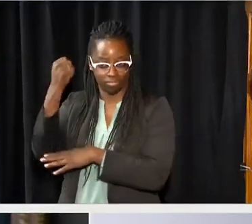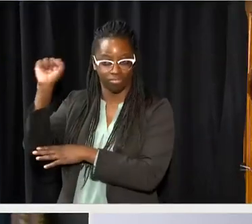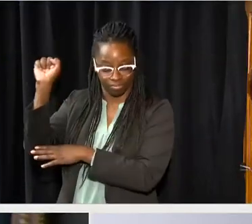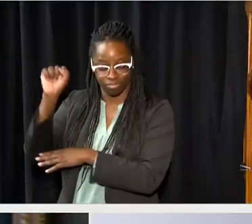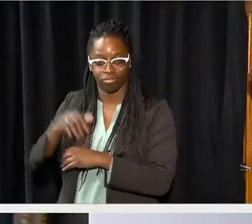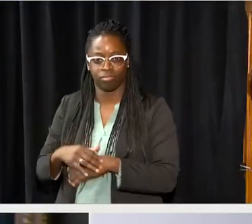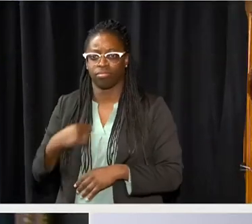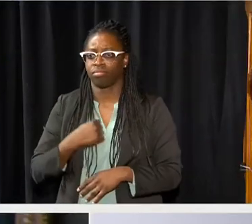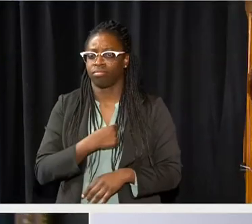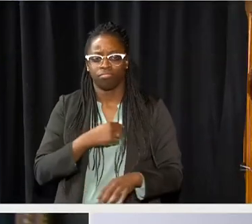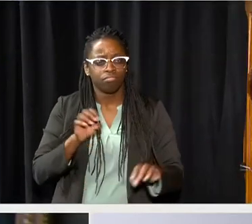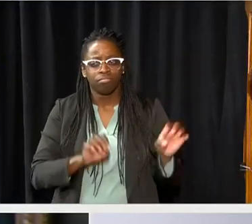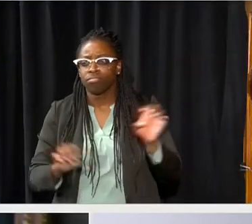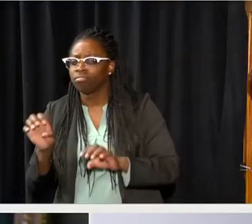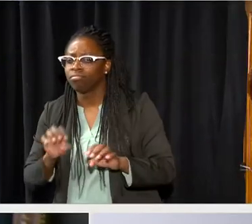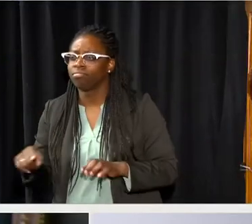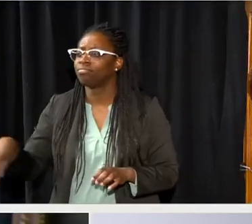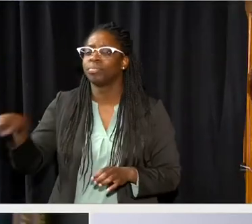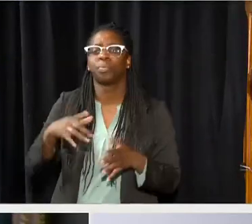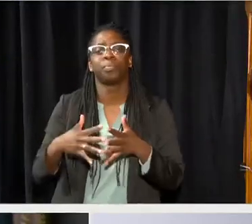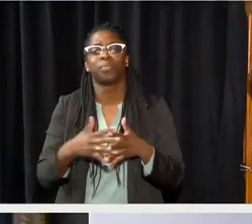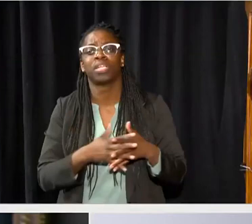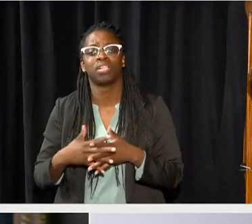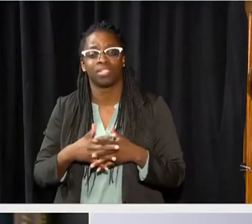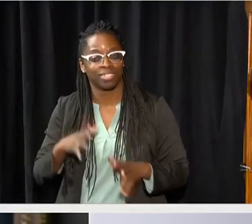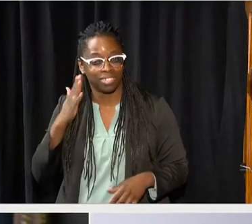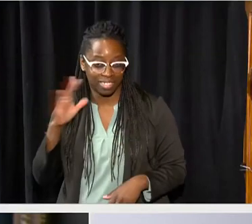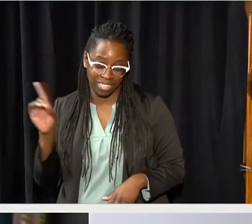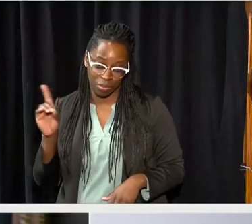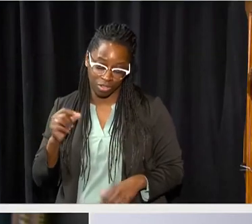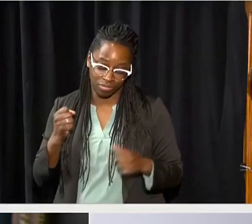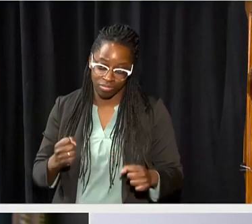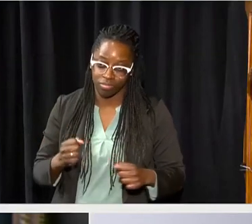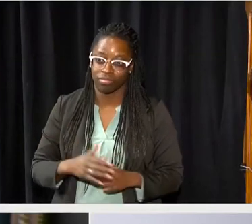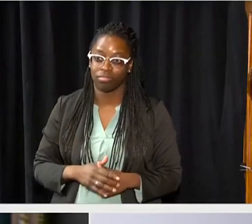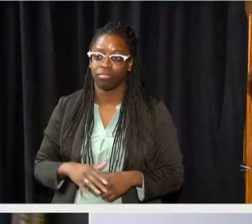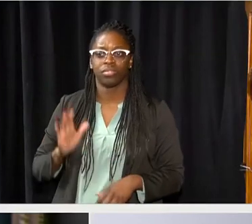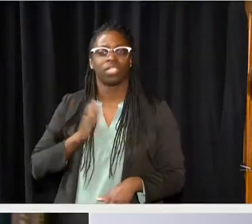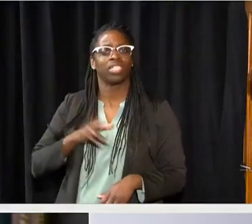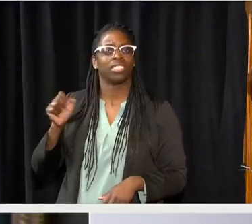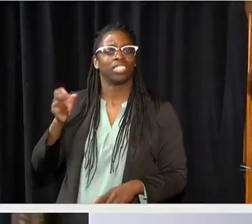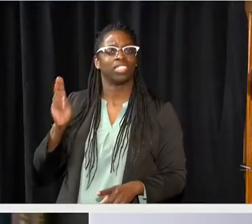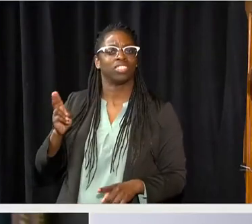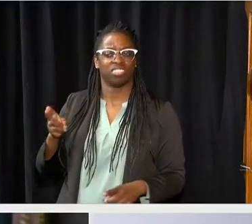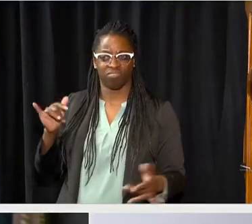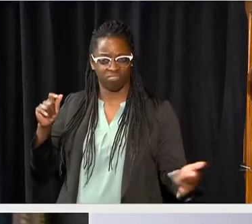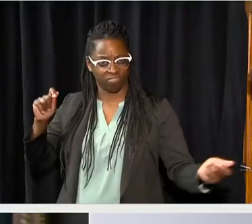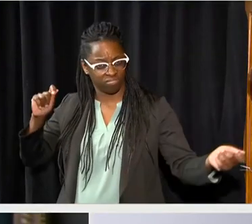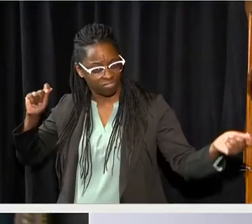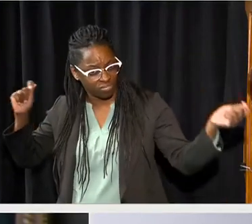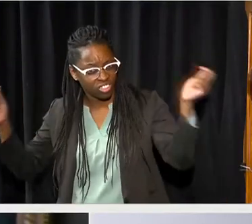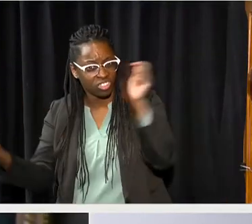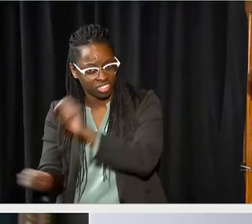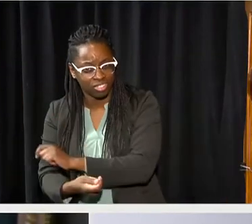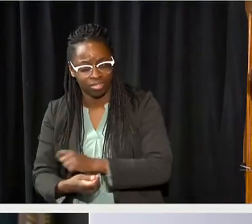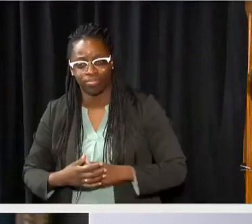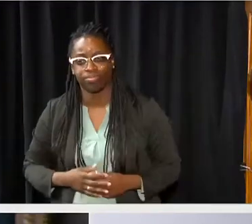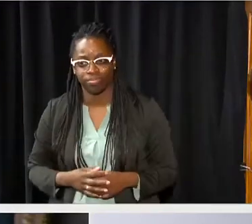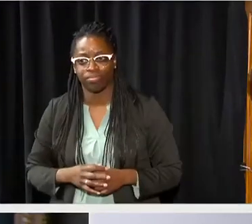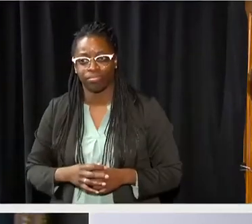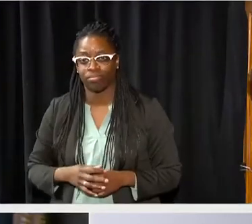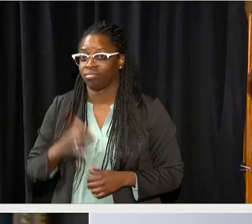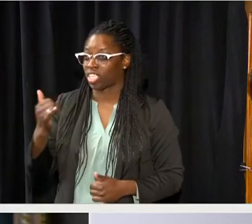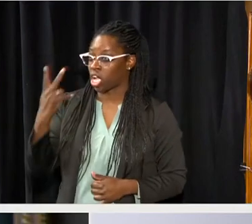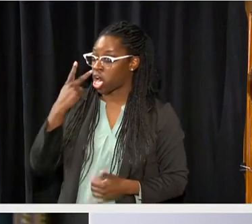and changed the course of world history. You can feel it in this building. Just look